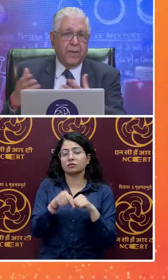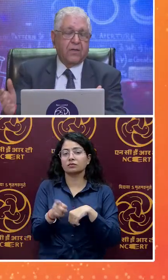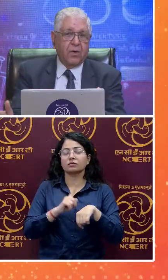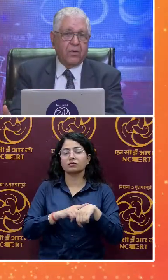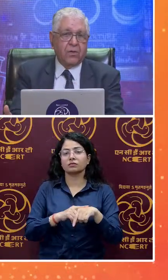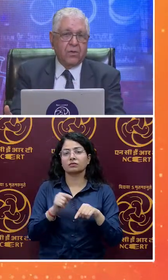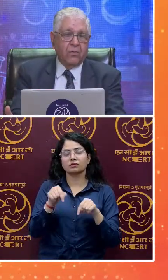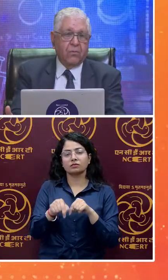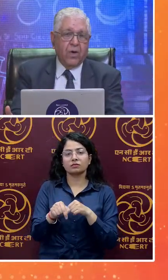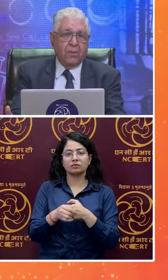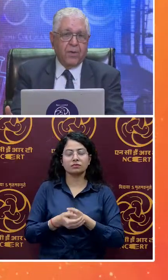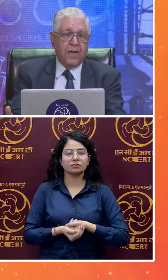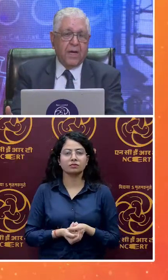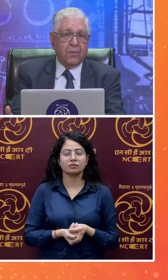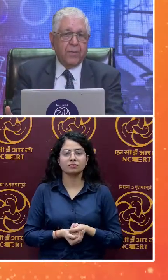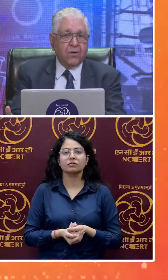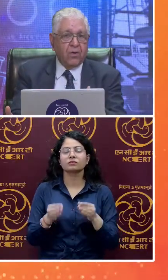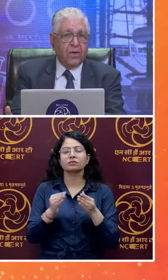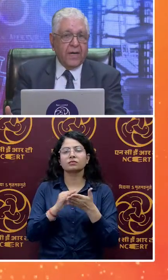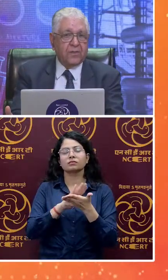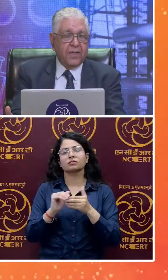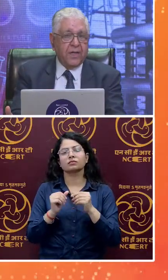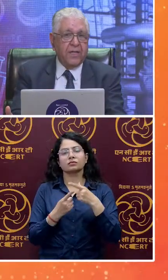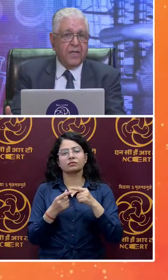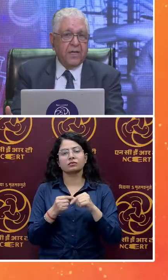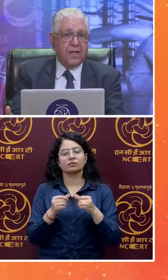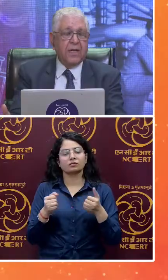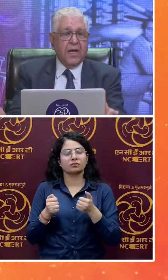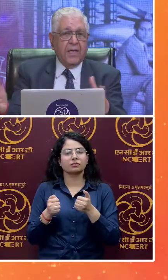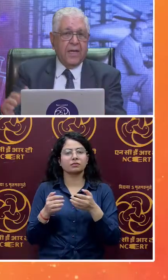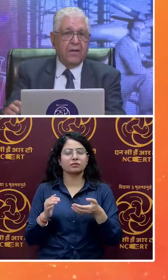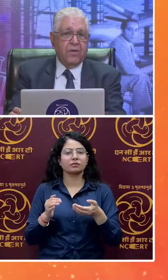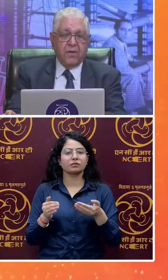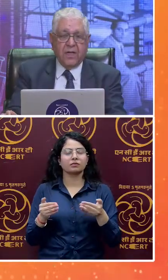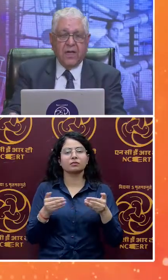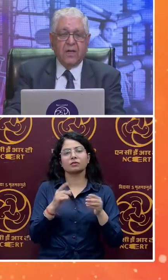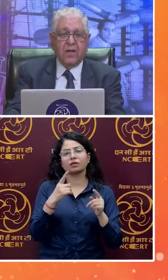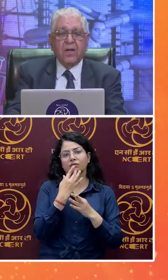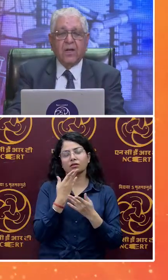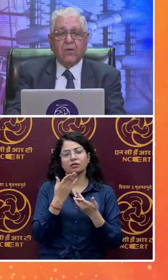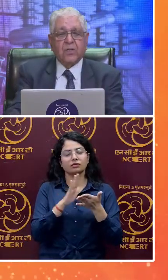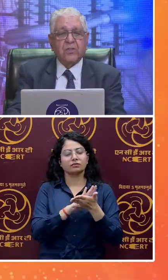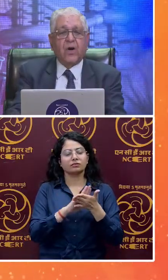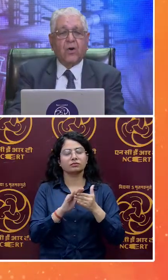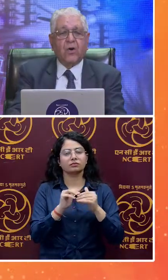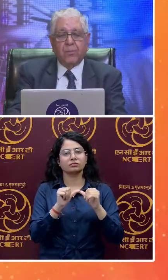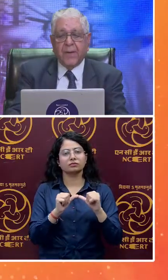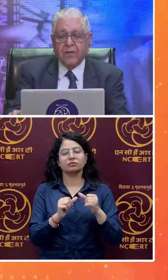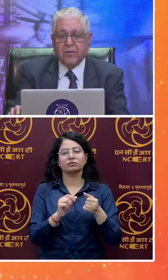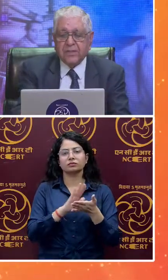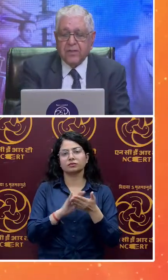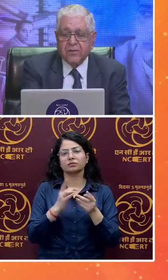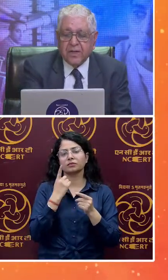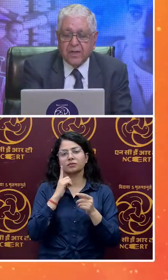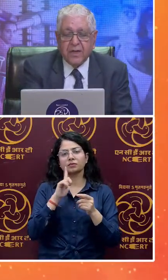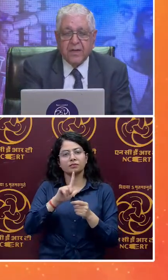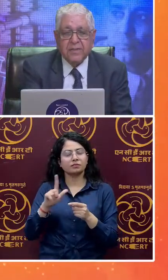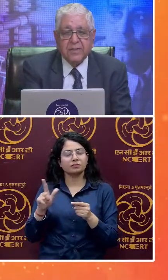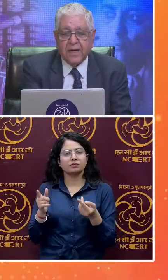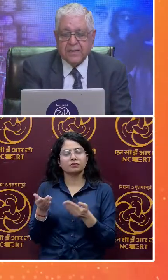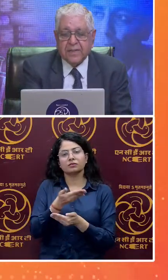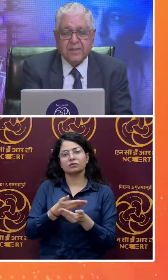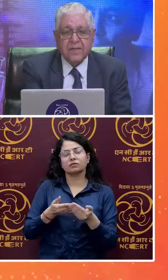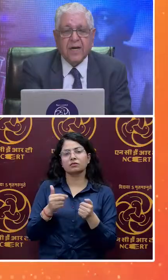Saha via Bhatnagar made contacts with A.V. Hill, and A.V. Hill was now made to listen to the